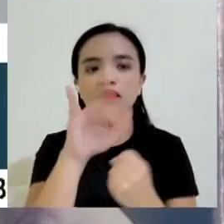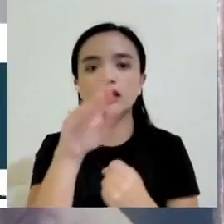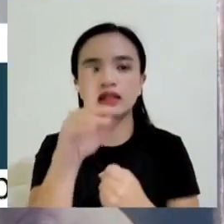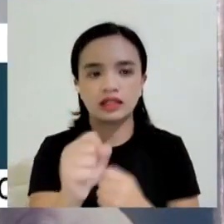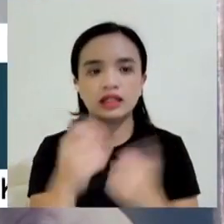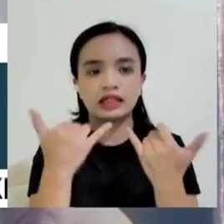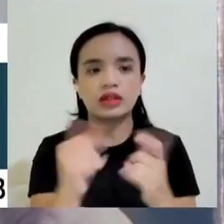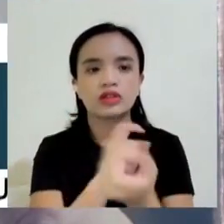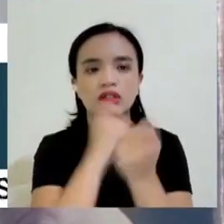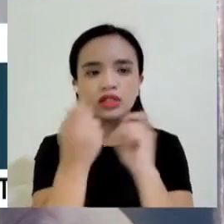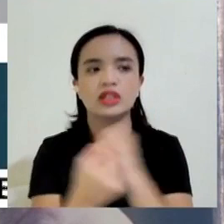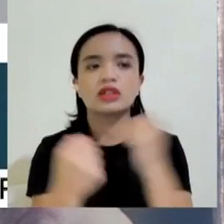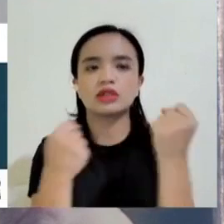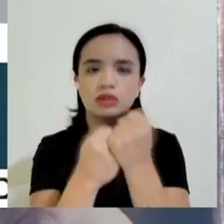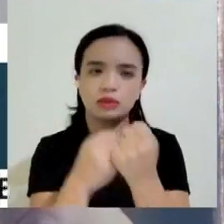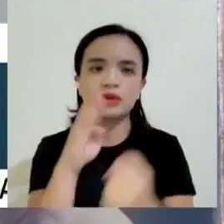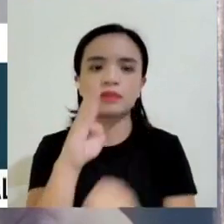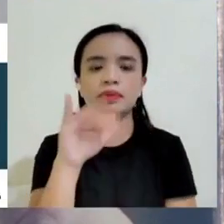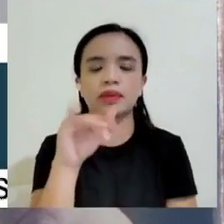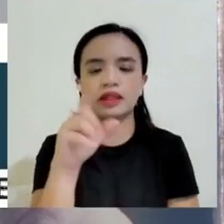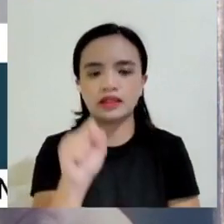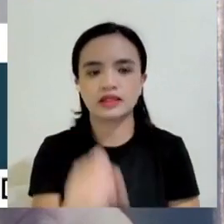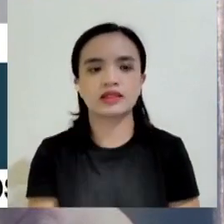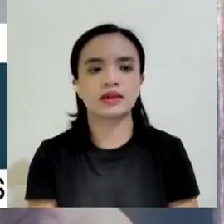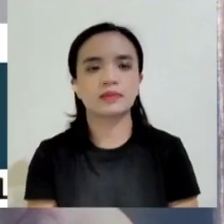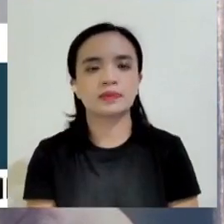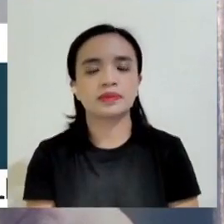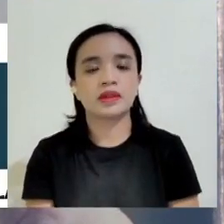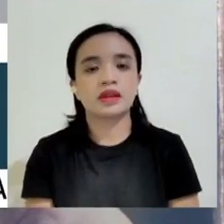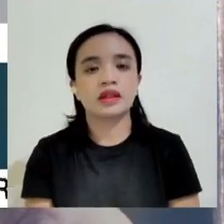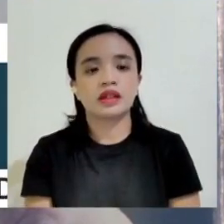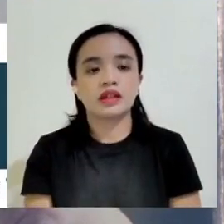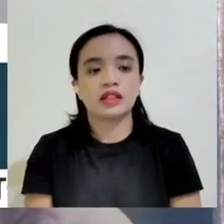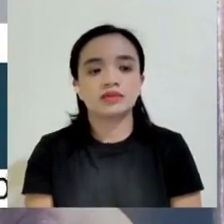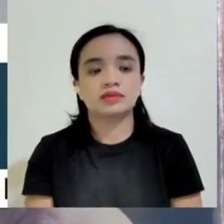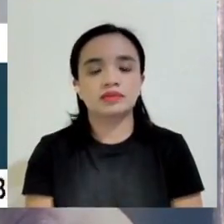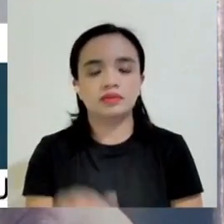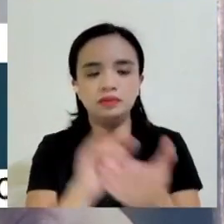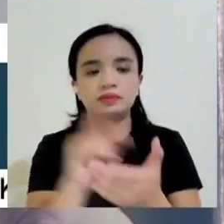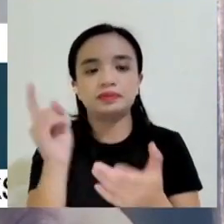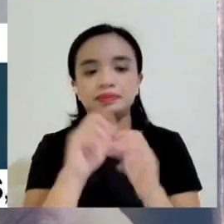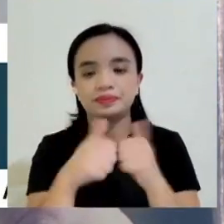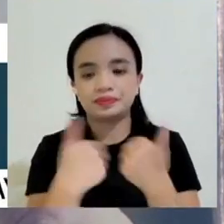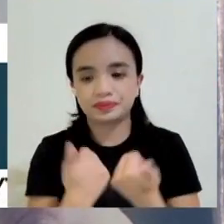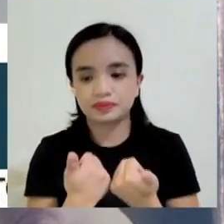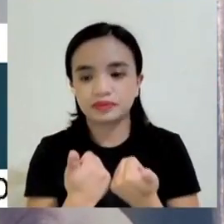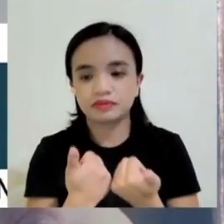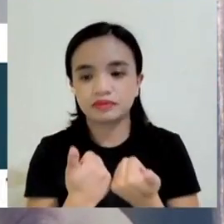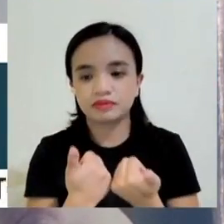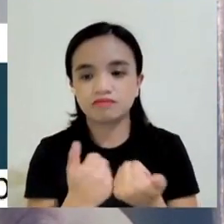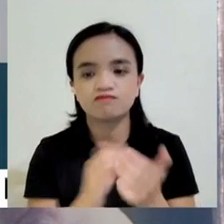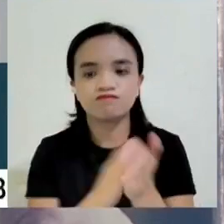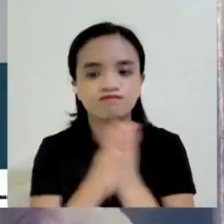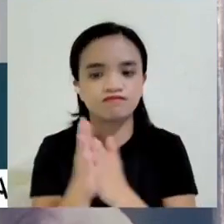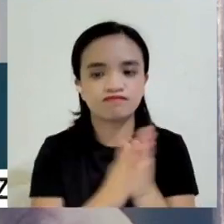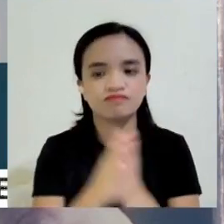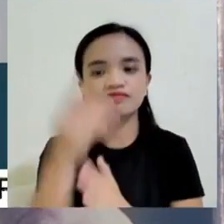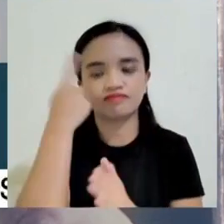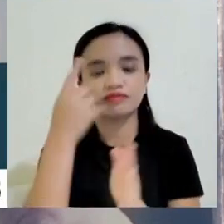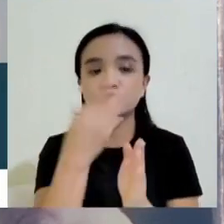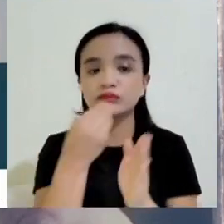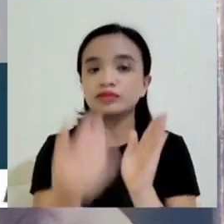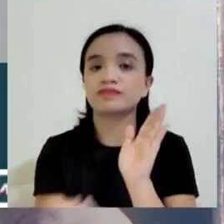game, which is not what will make us enticing for investors. Poe is also pushing